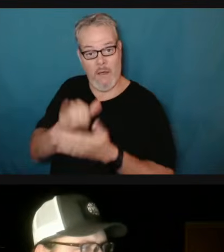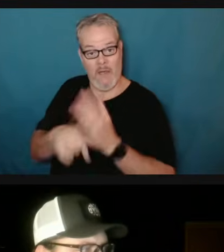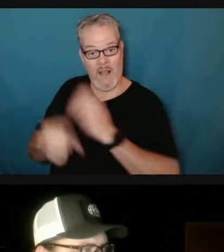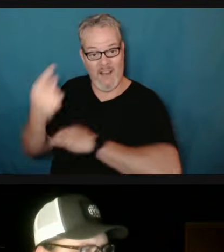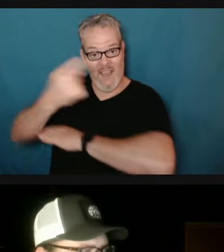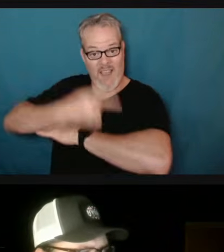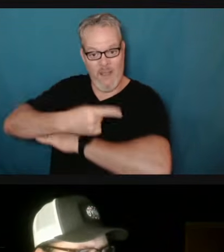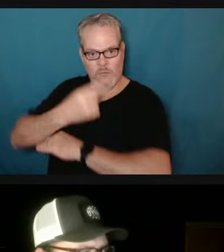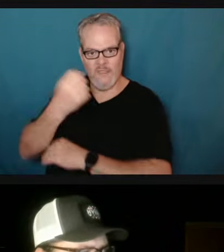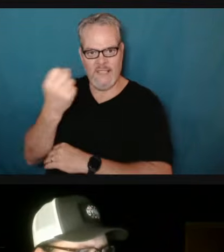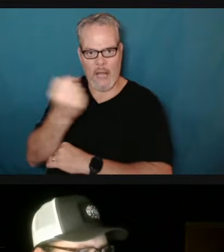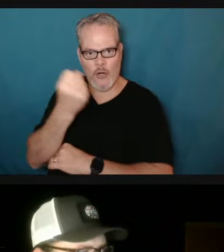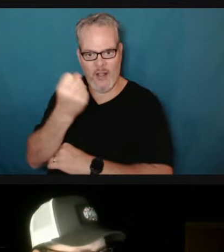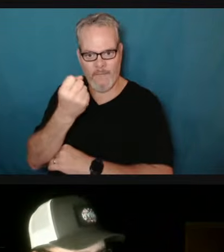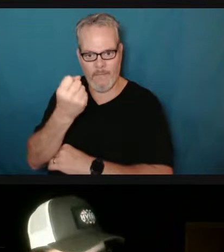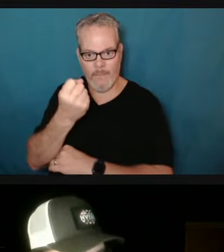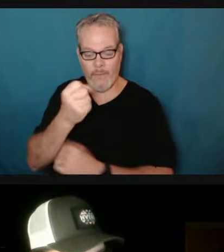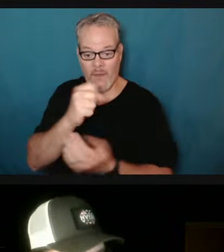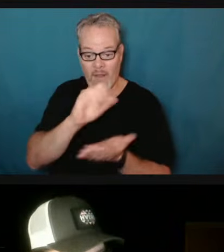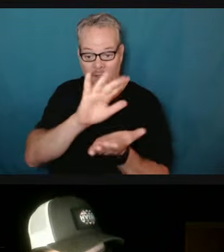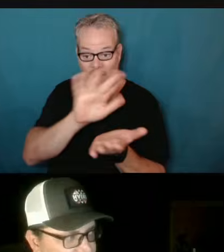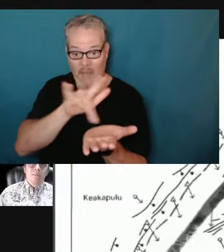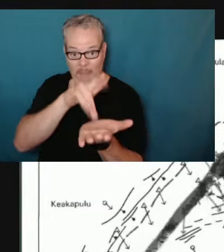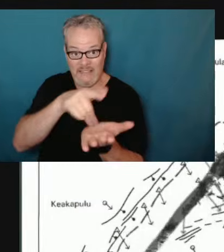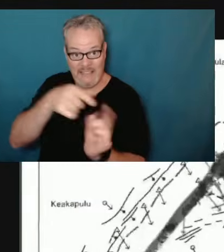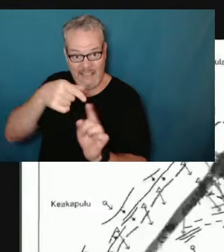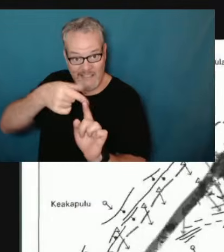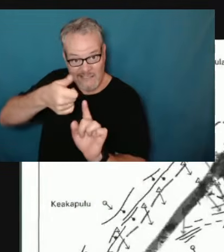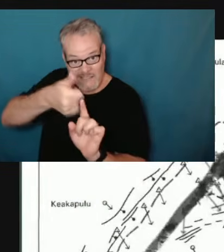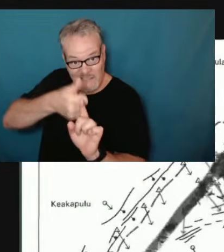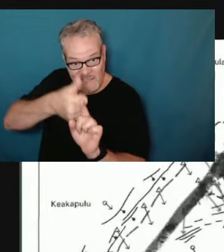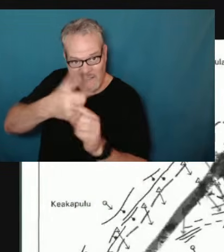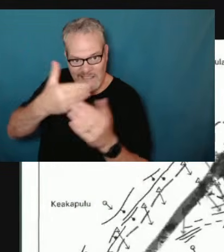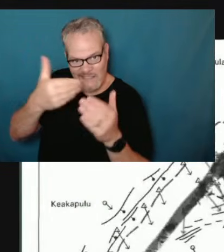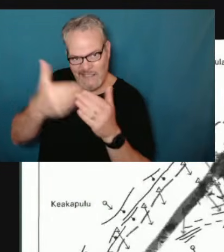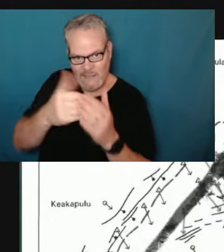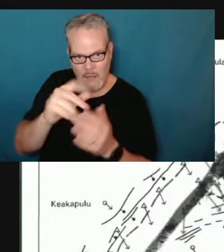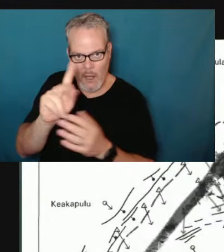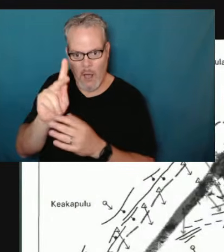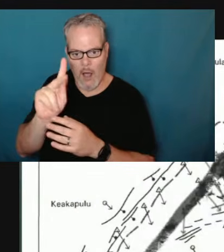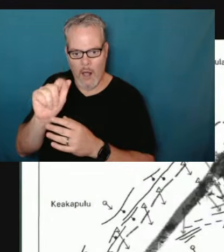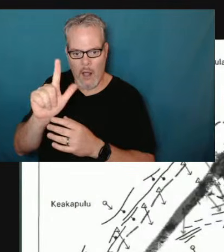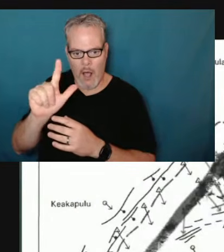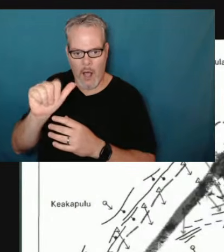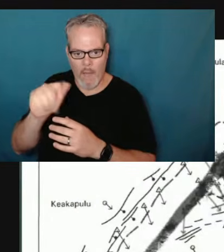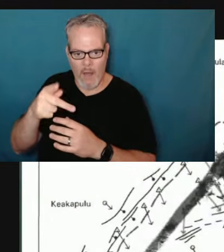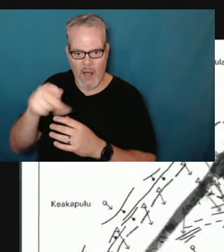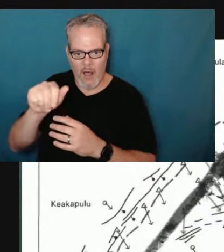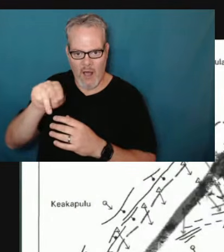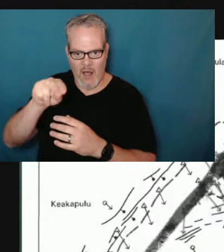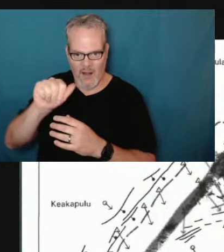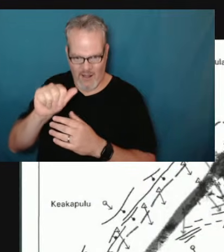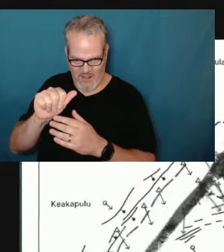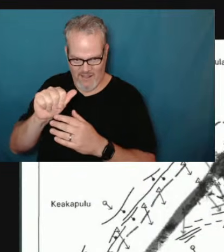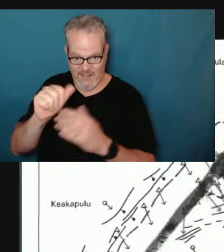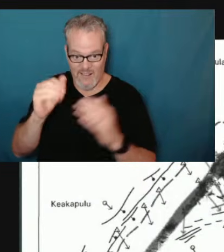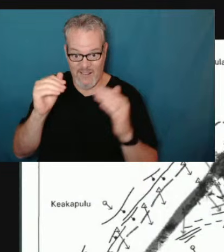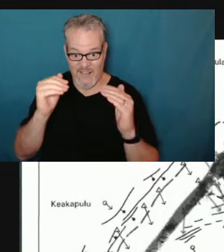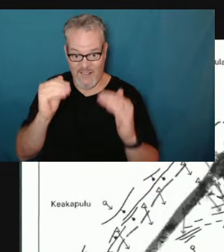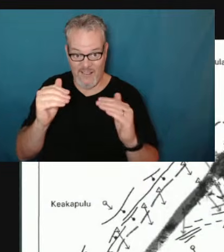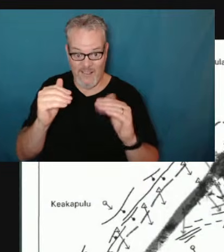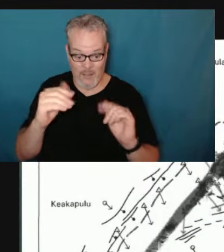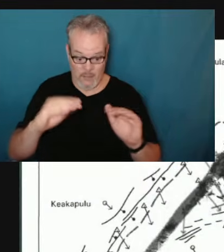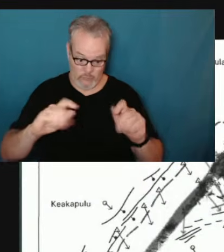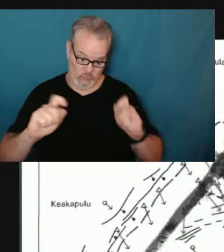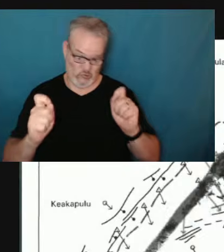The epicenter was actually near Kalapana, further up the coastline, and the maximum ground subsidence was near Halape.